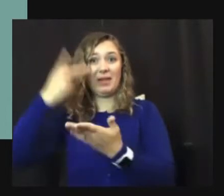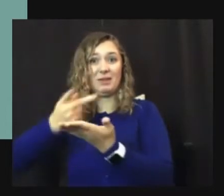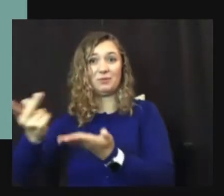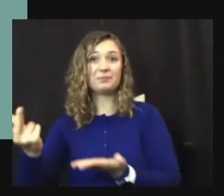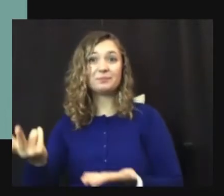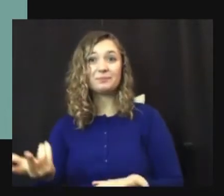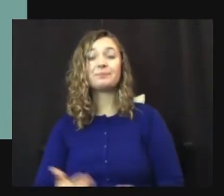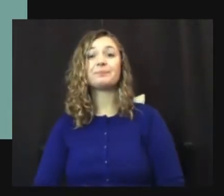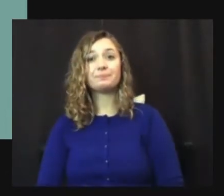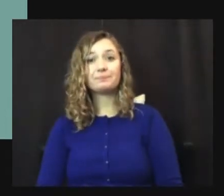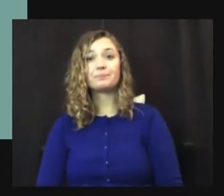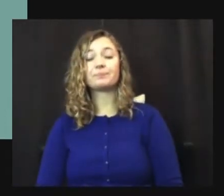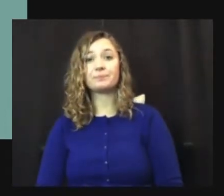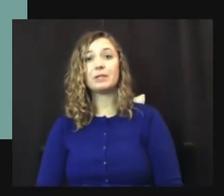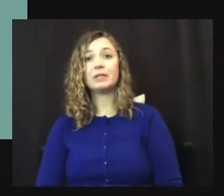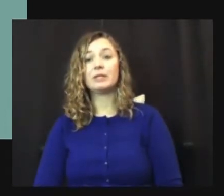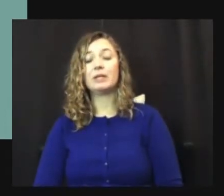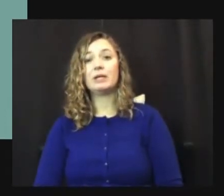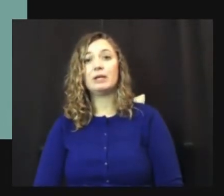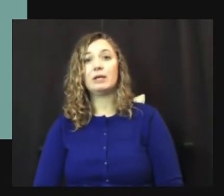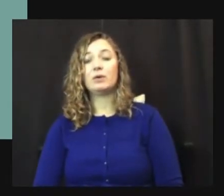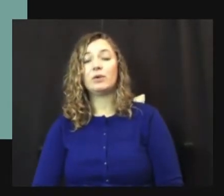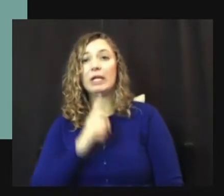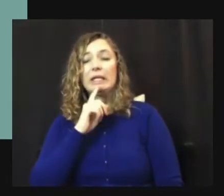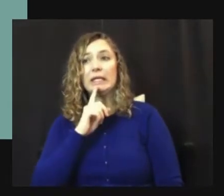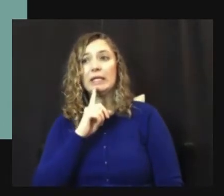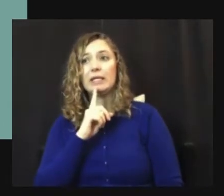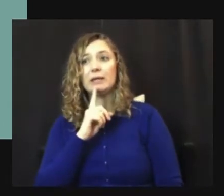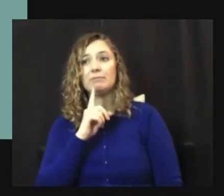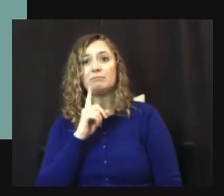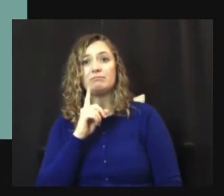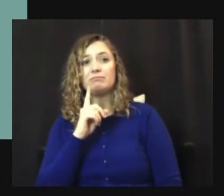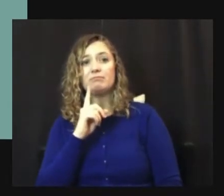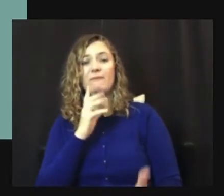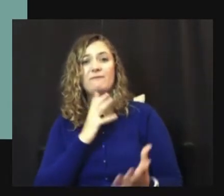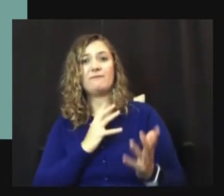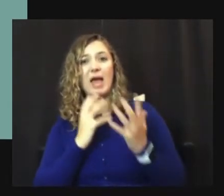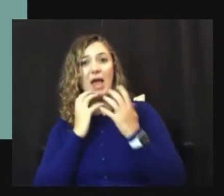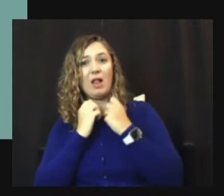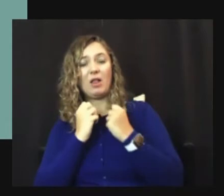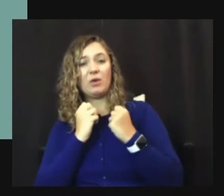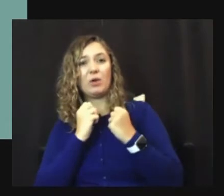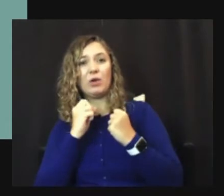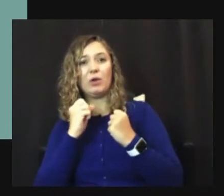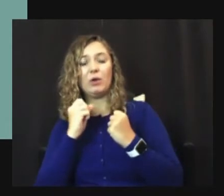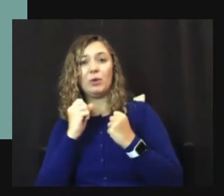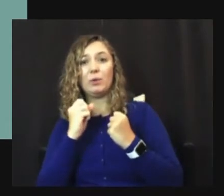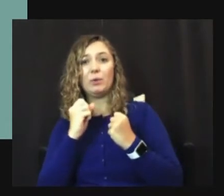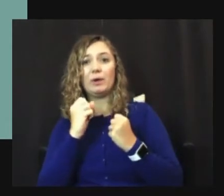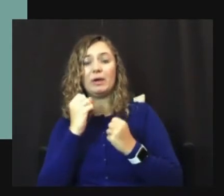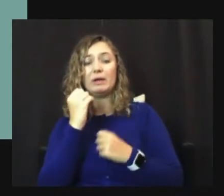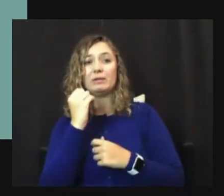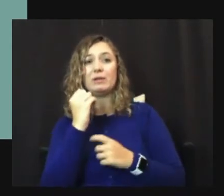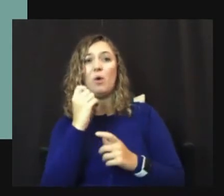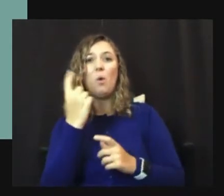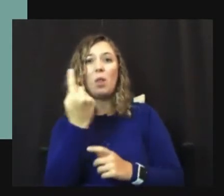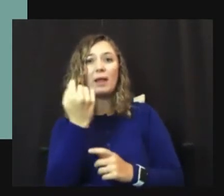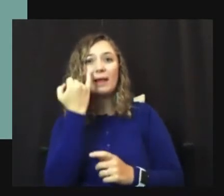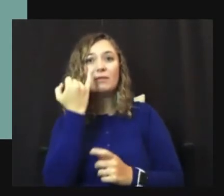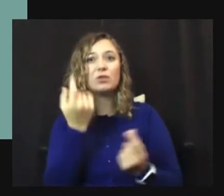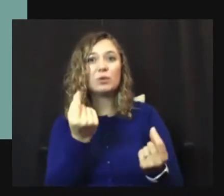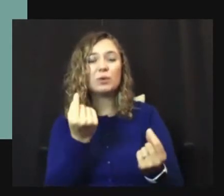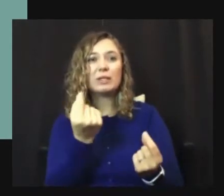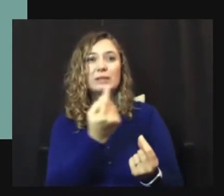And it values us only if we can do something on our own rather than what we can achieve with the right supports and